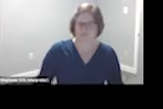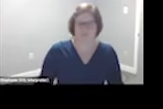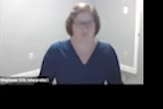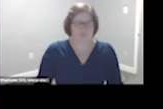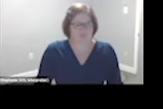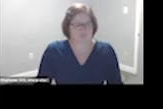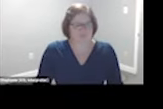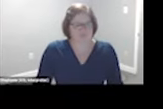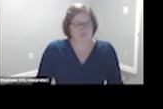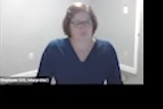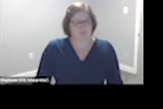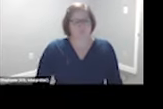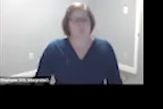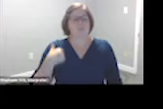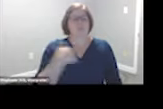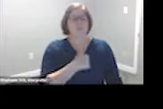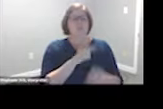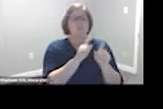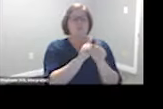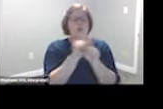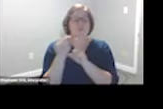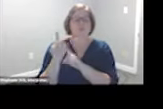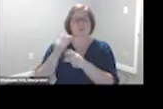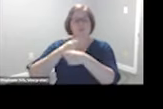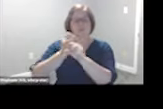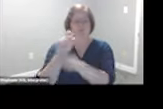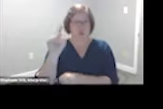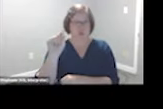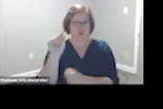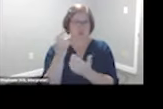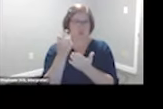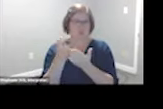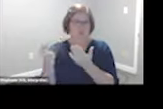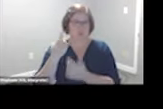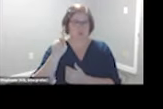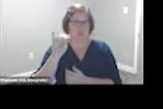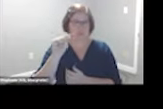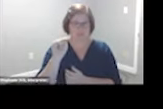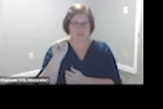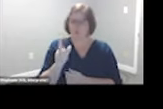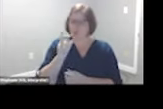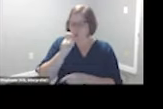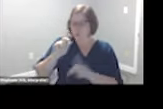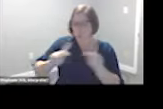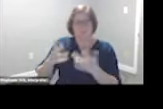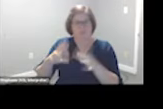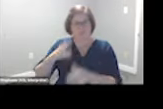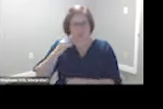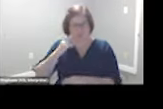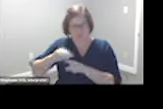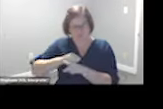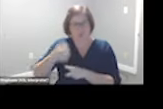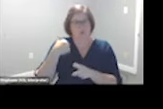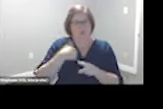produced 20 resource kits, which we sent out to 20 groups of those people that we trained so that they could deliver our resources to their